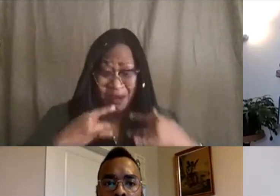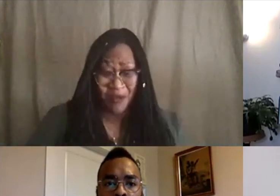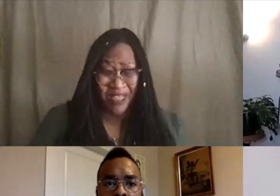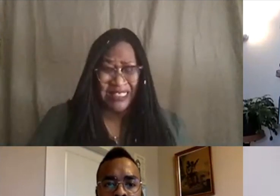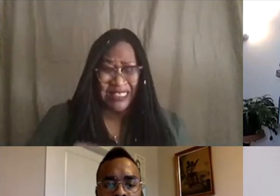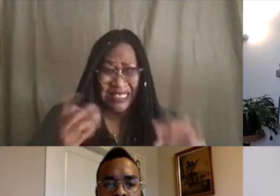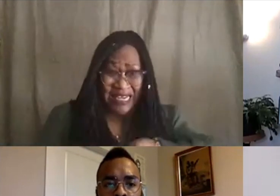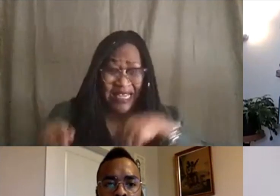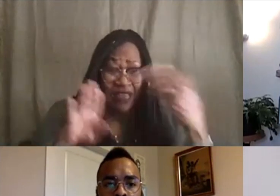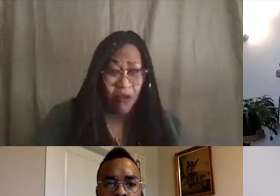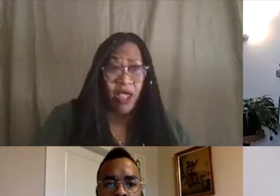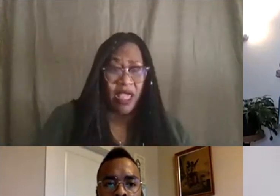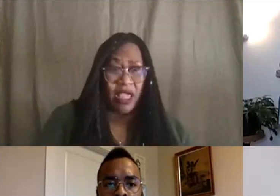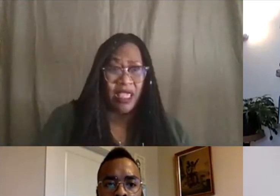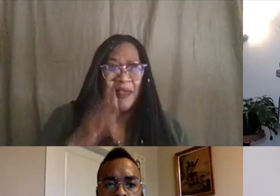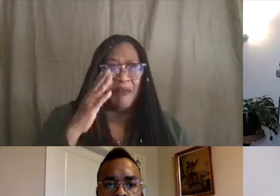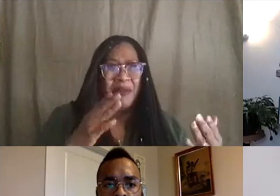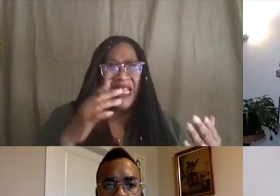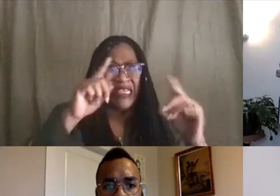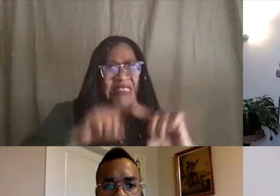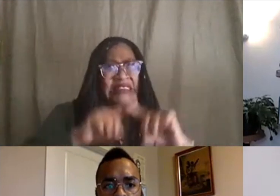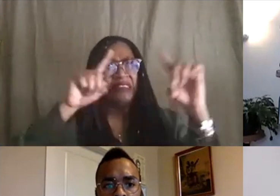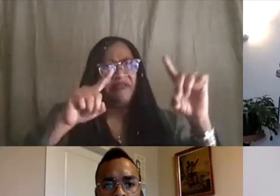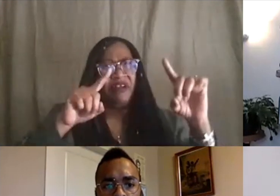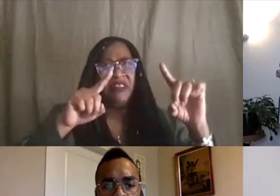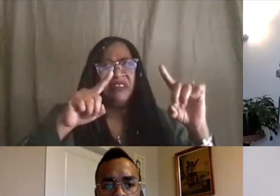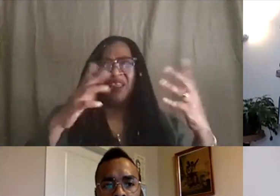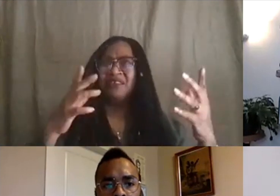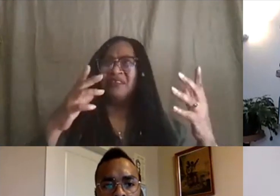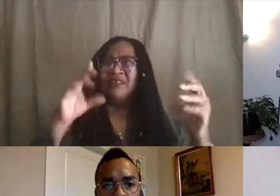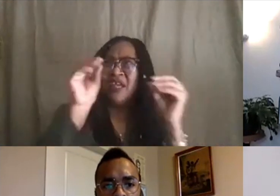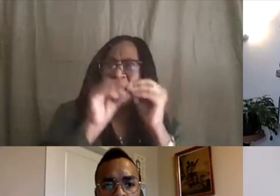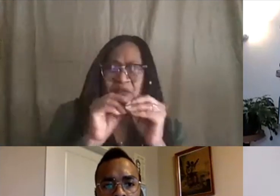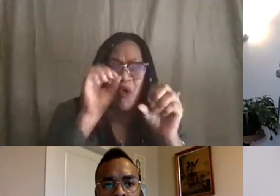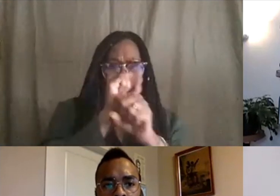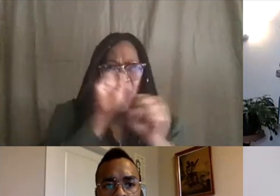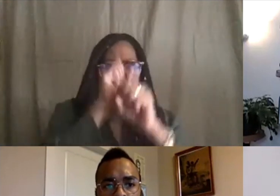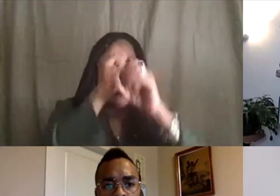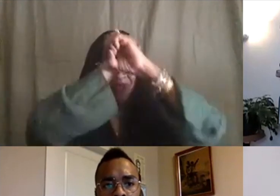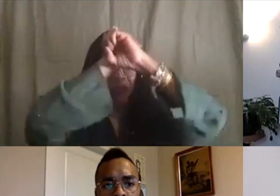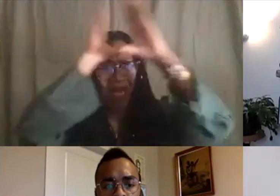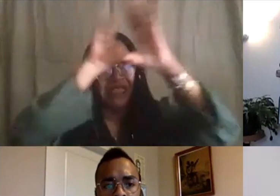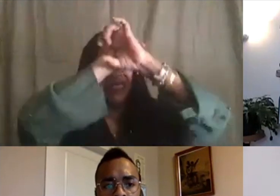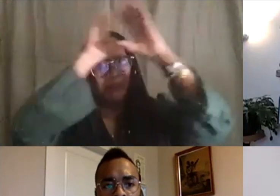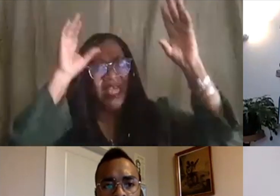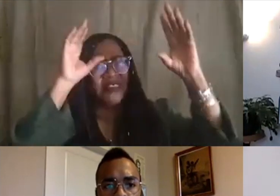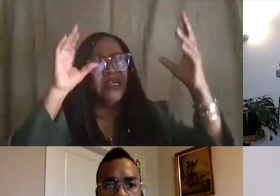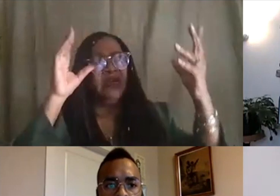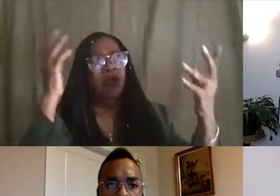doing extra work of thinking, of imagining what death was like. So part